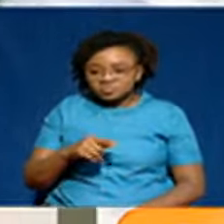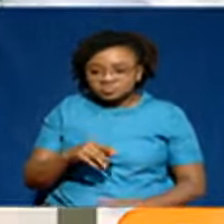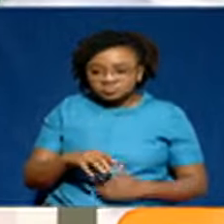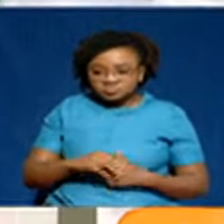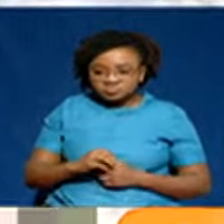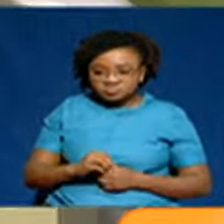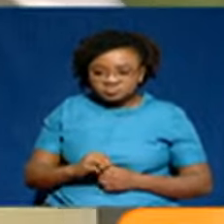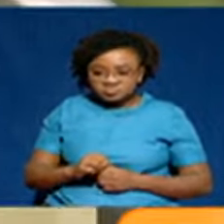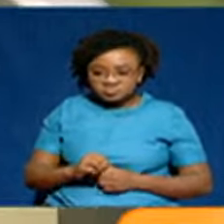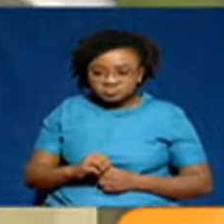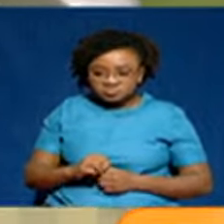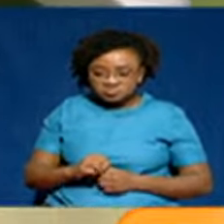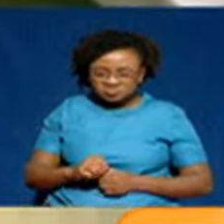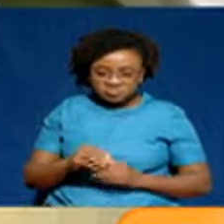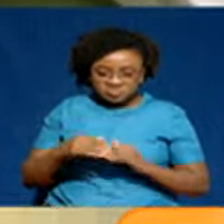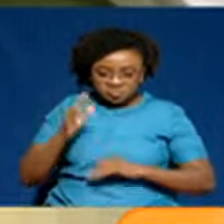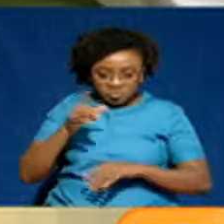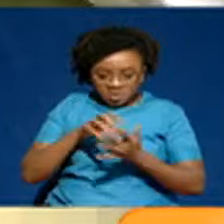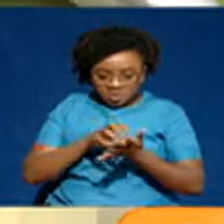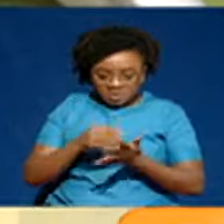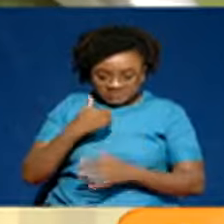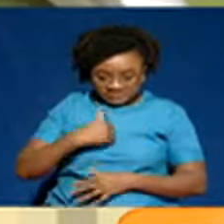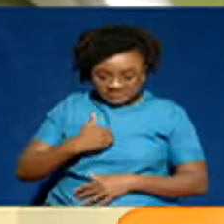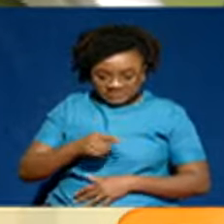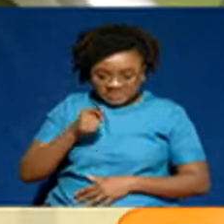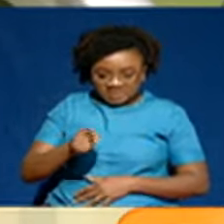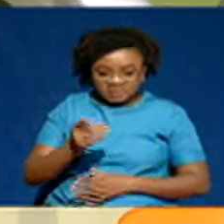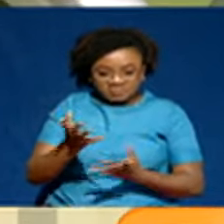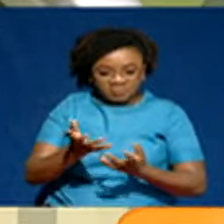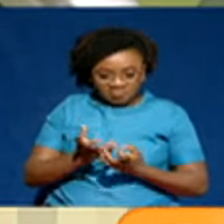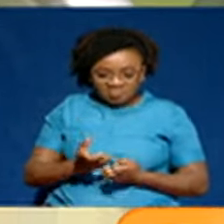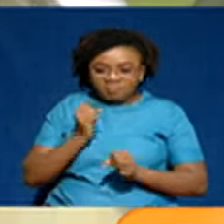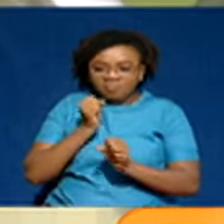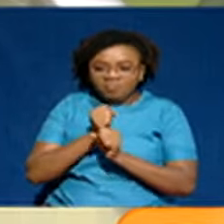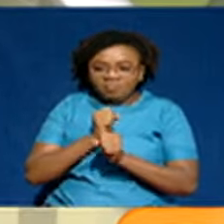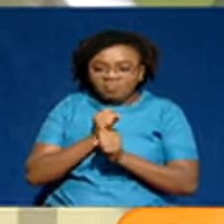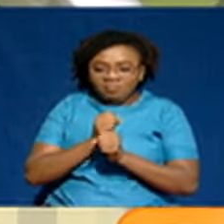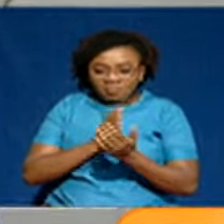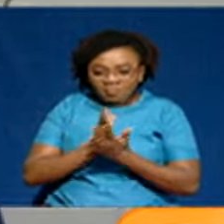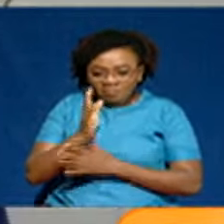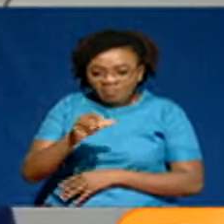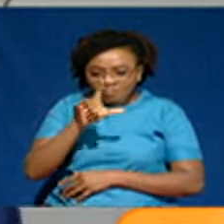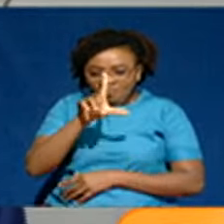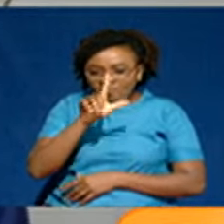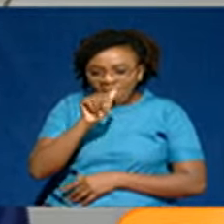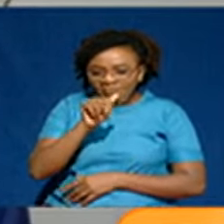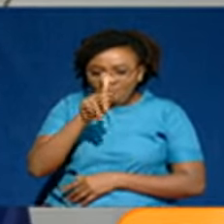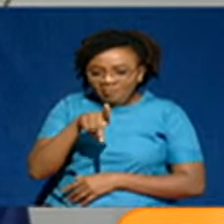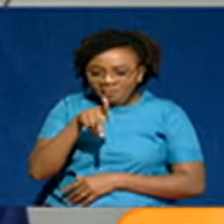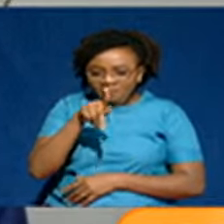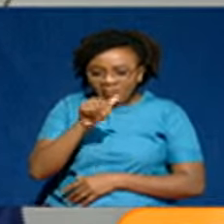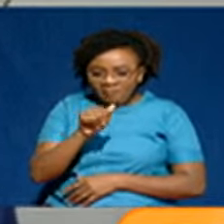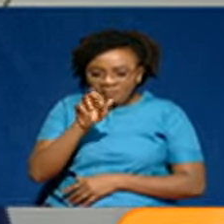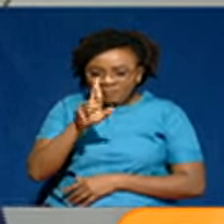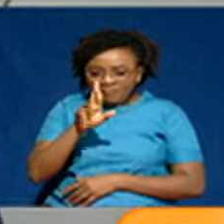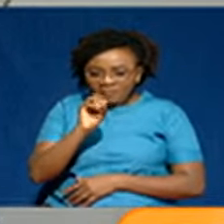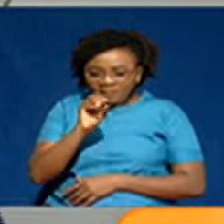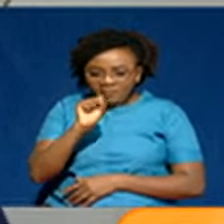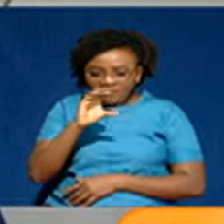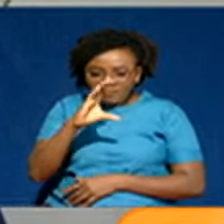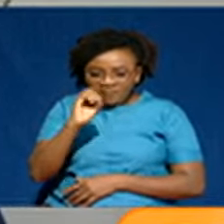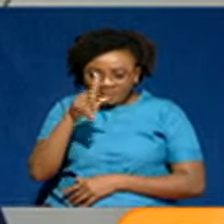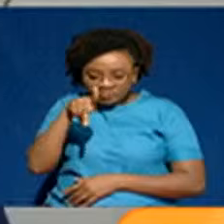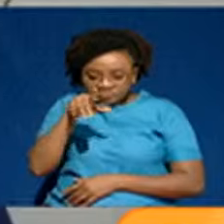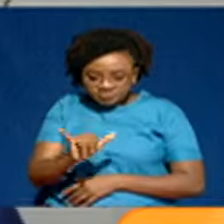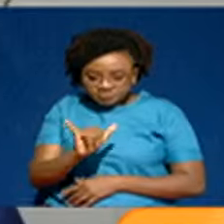for endometriosis ought to be performed through laparoscopy. So laparoscopy is a minimally invasive surgery where